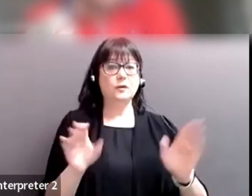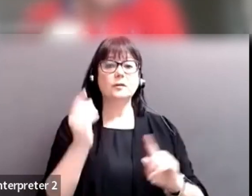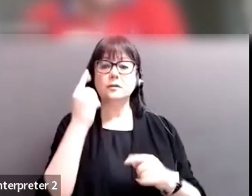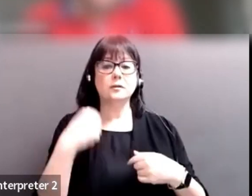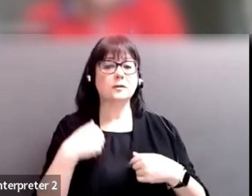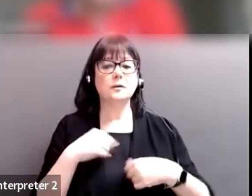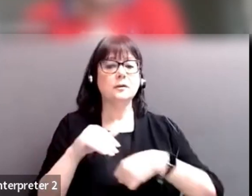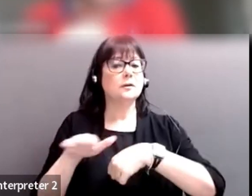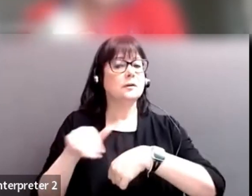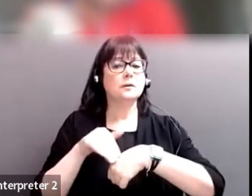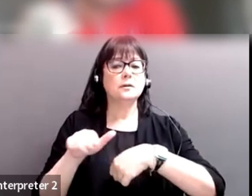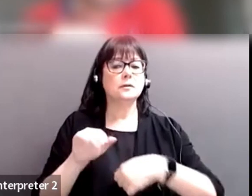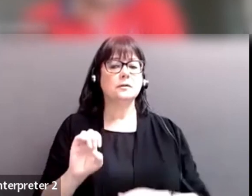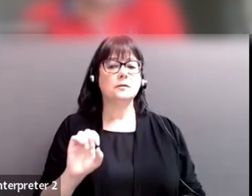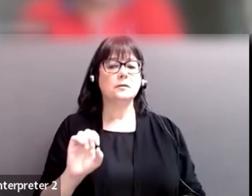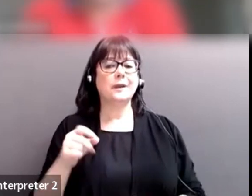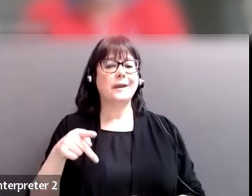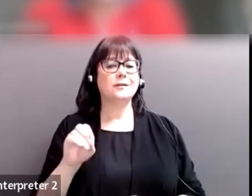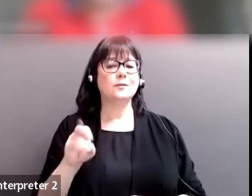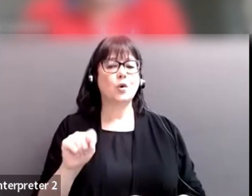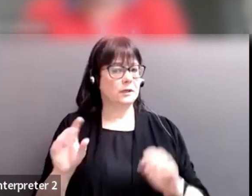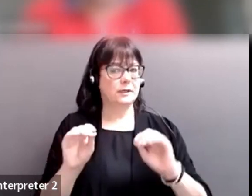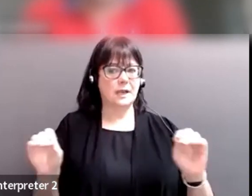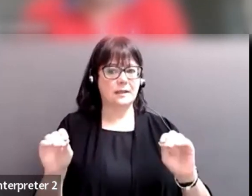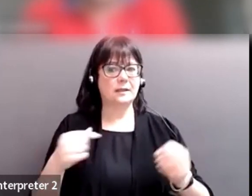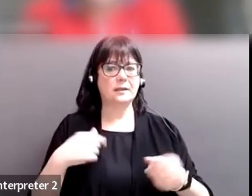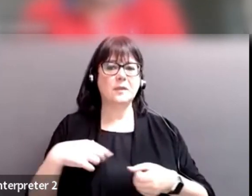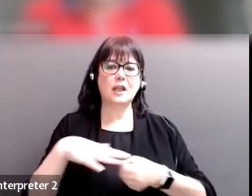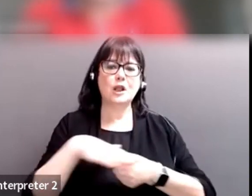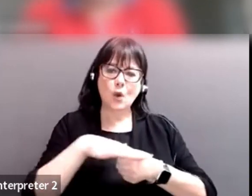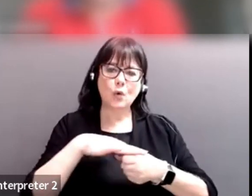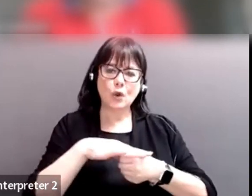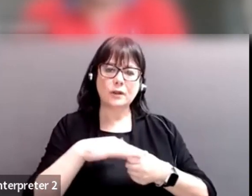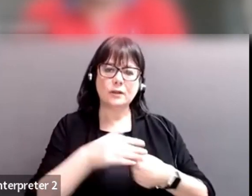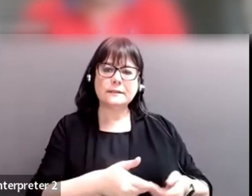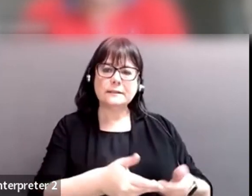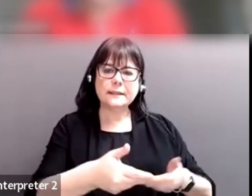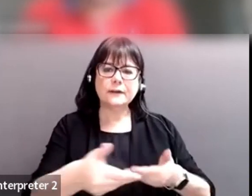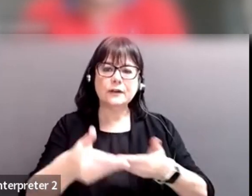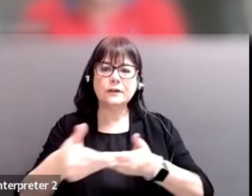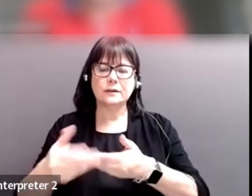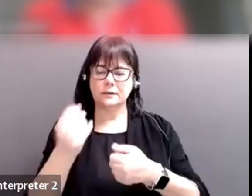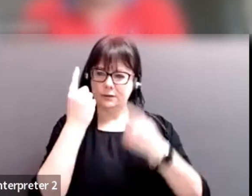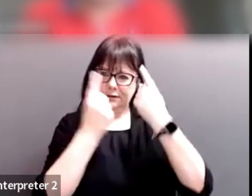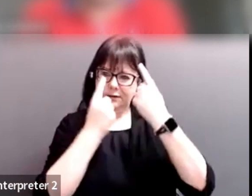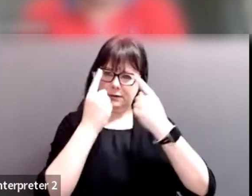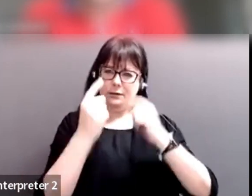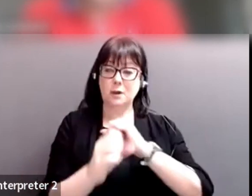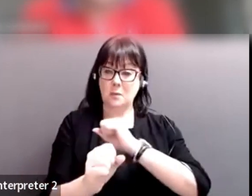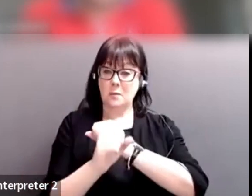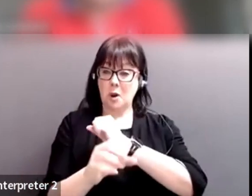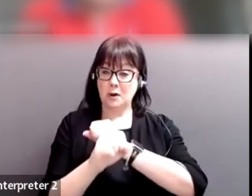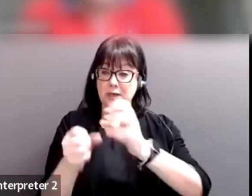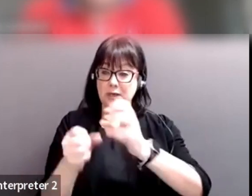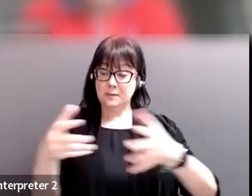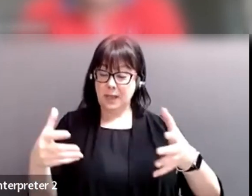anything. I focus on delivering locally. So can market expansion projects be considered, like,